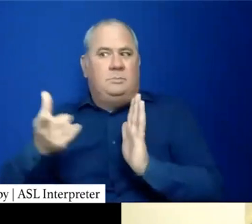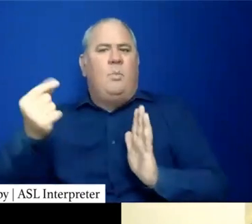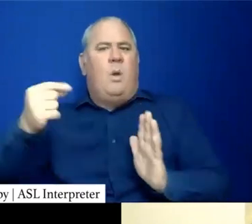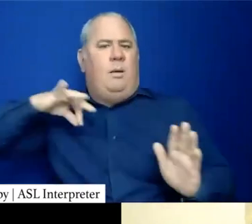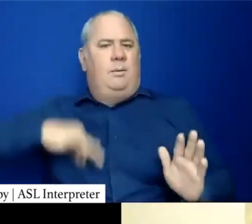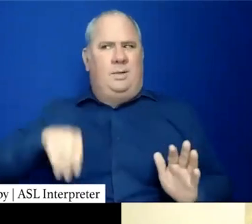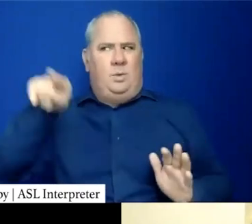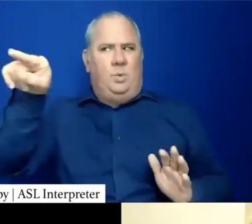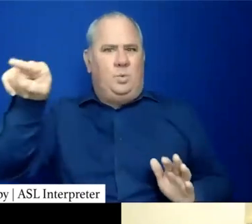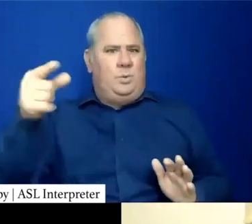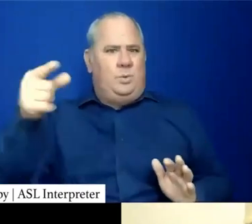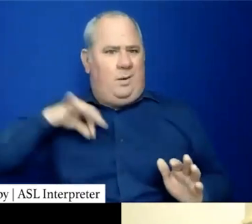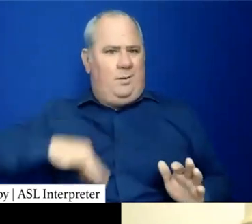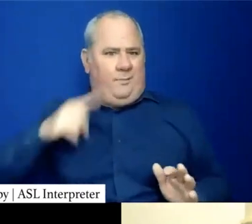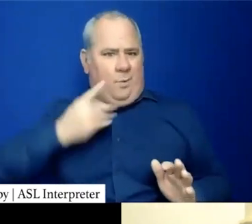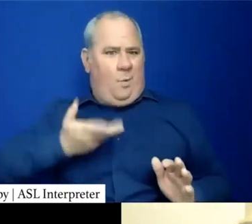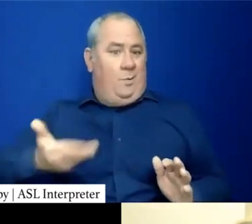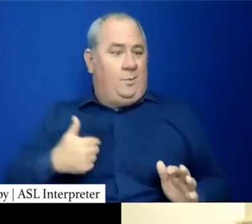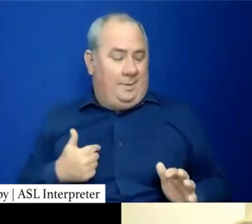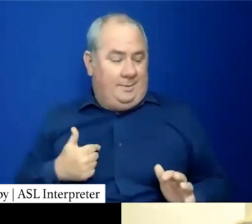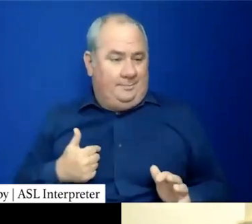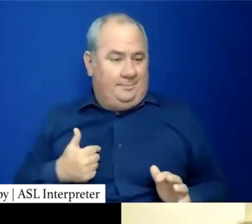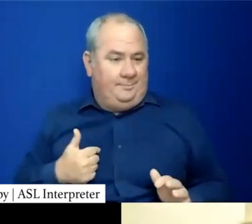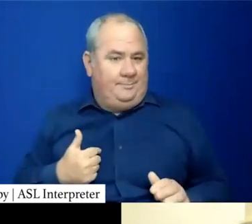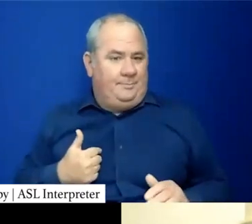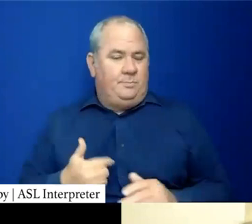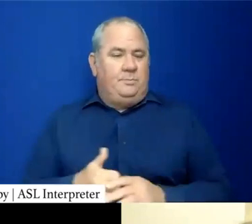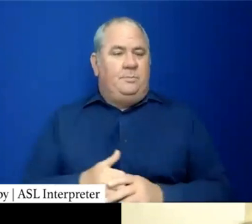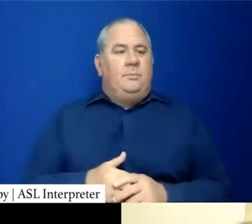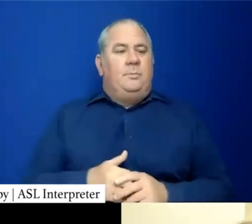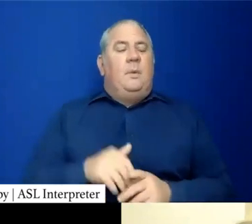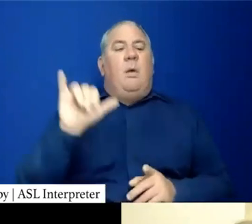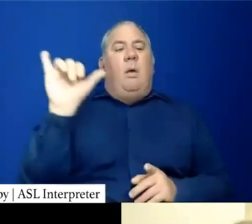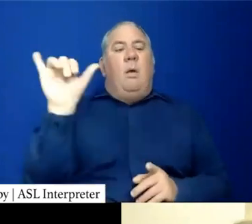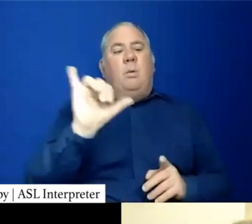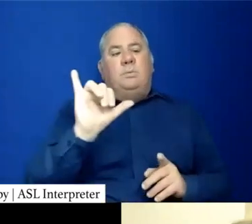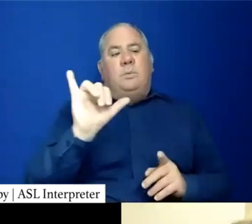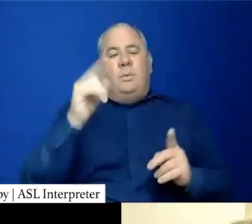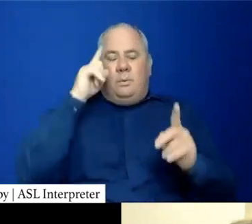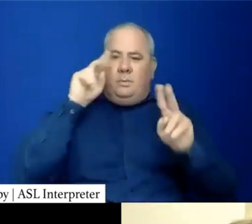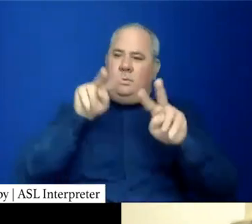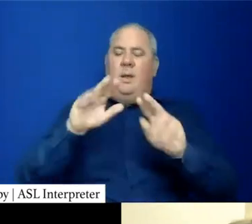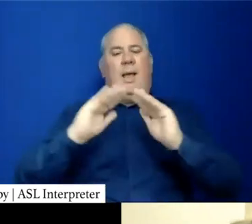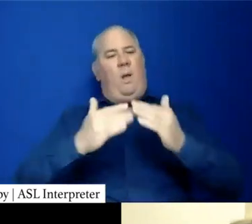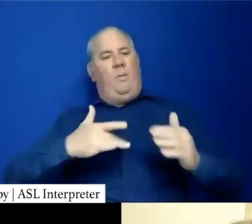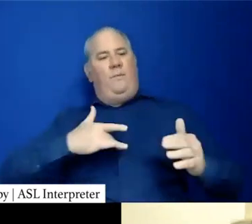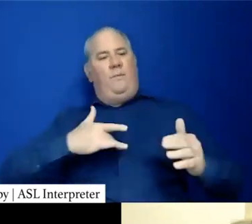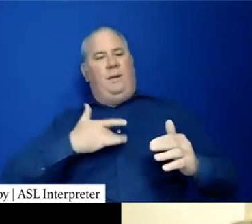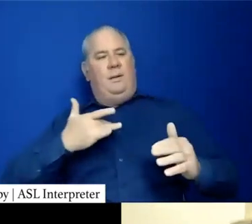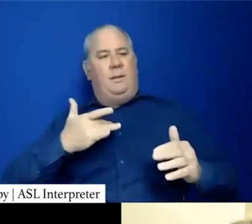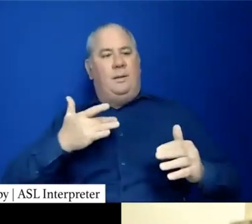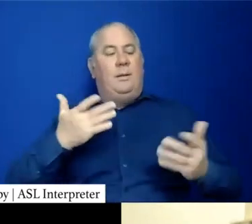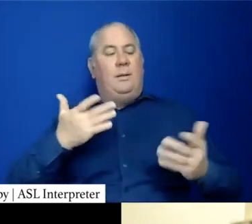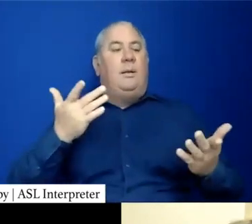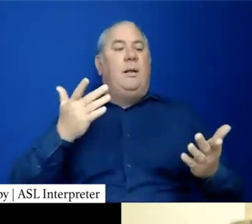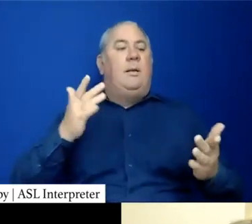And in some way, it's also similar to how I feel about being, you know, a light-skinned person of color and a femme